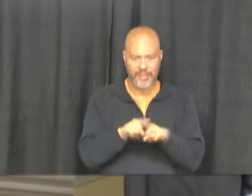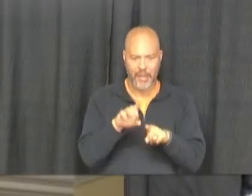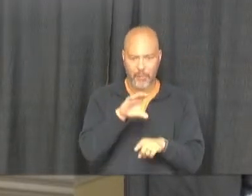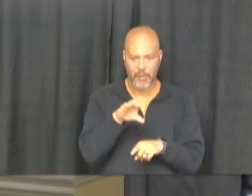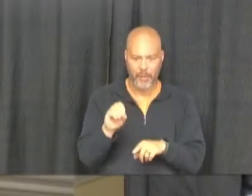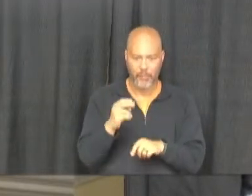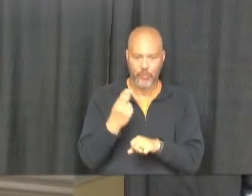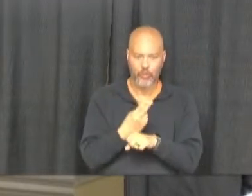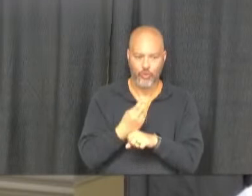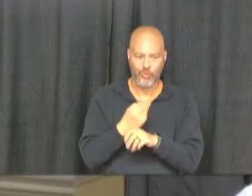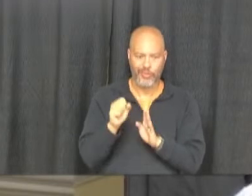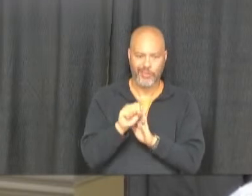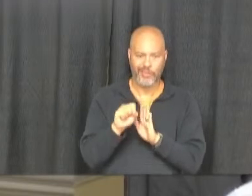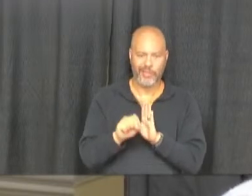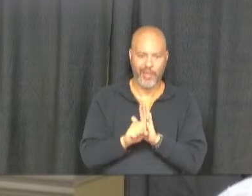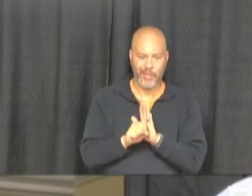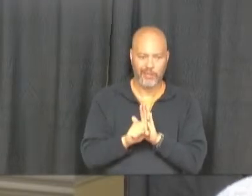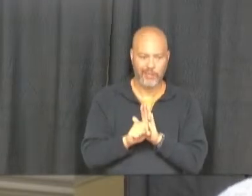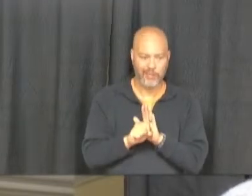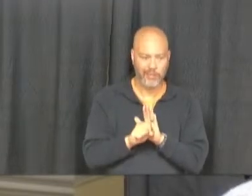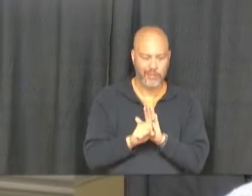are using the state